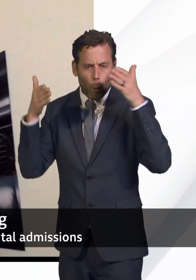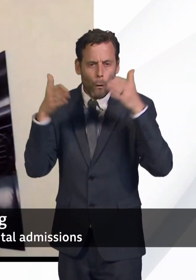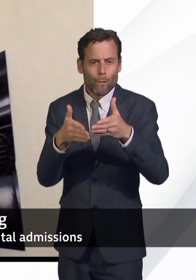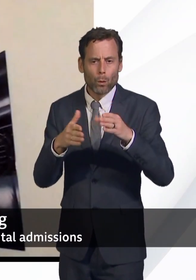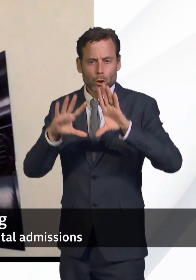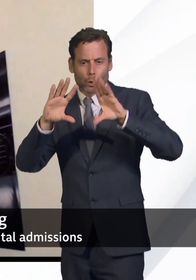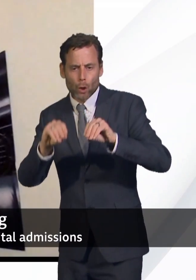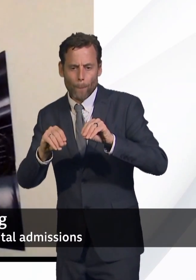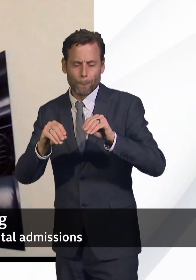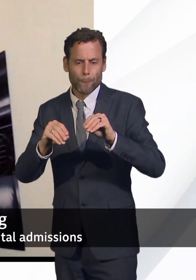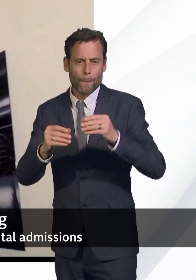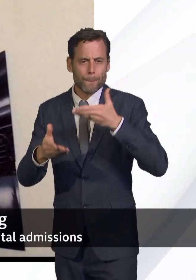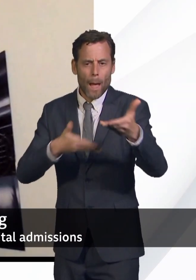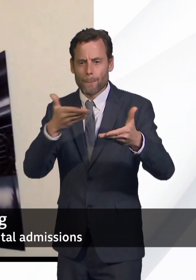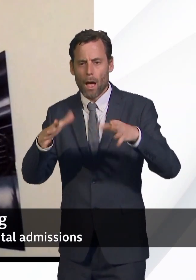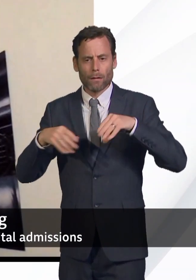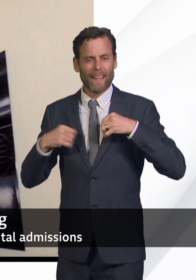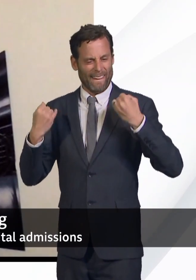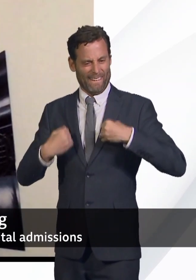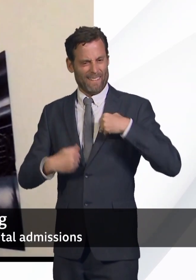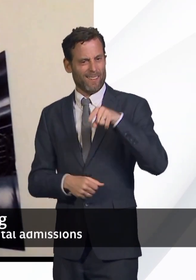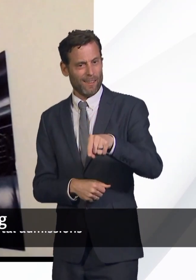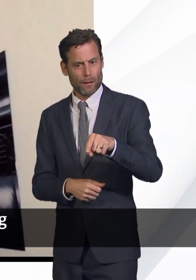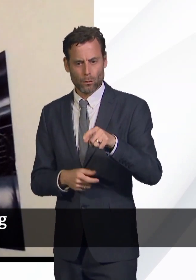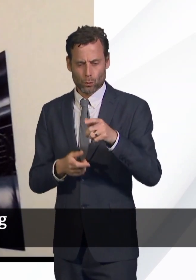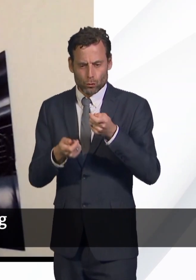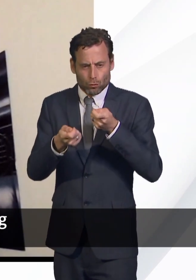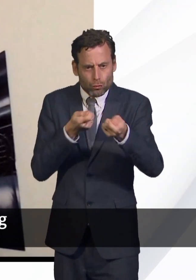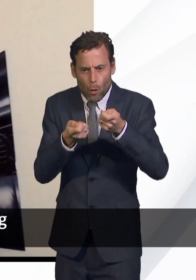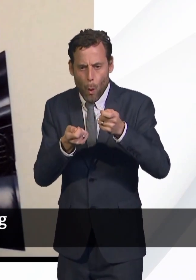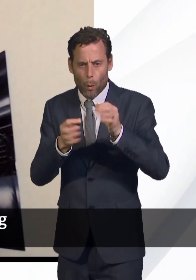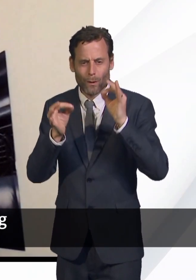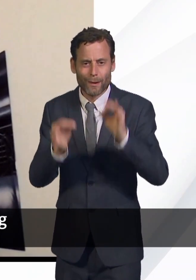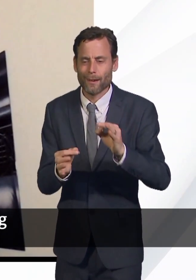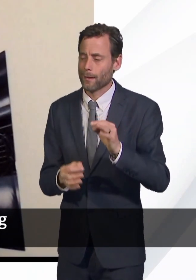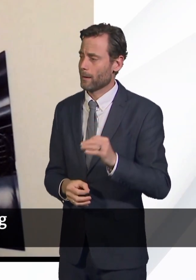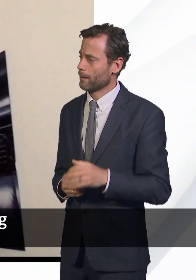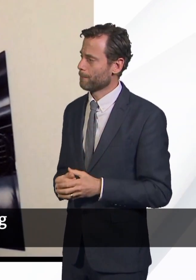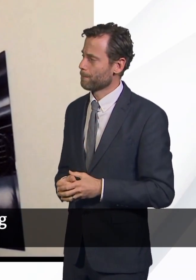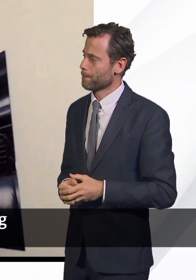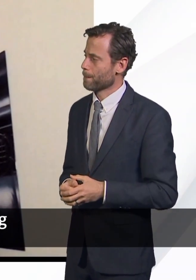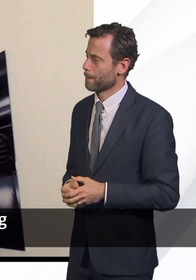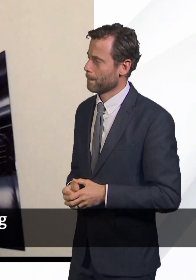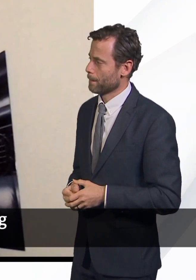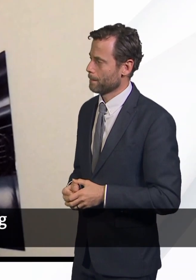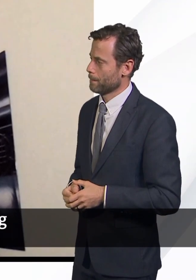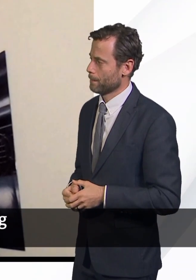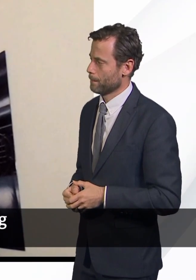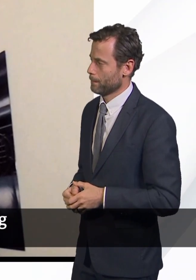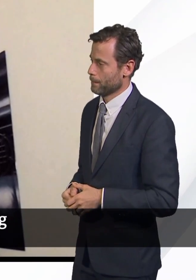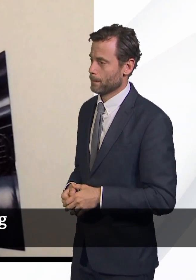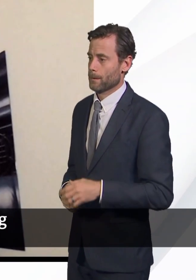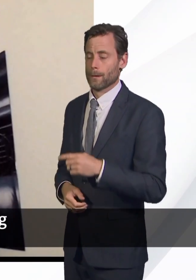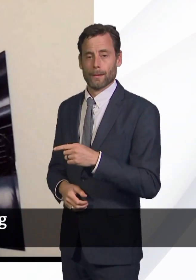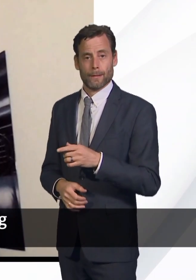control. Care homes are telling us that, sadly, one of the greatest costs they face from Covid-19 is that many of their beds are now